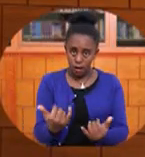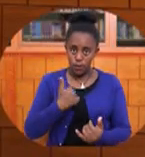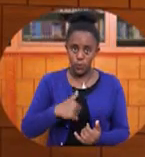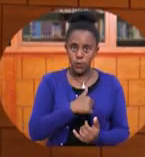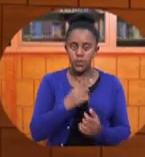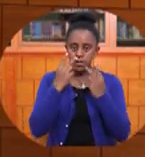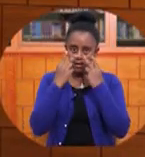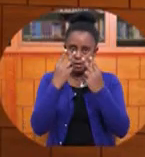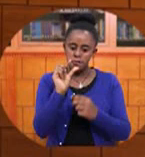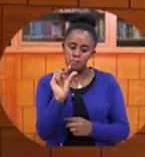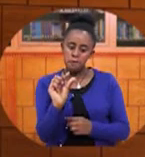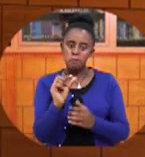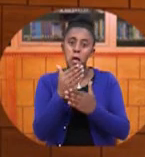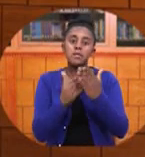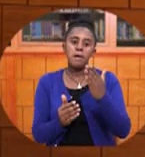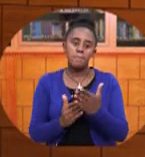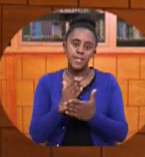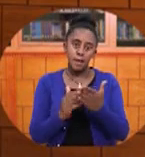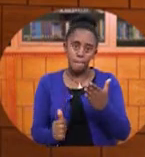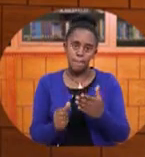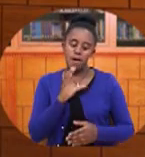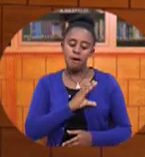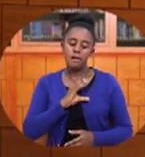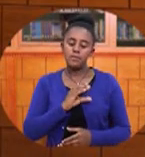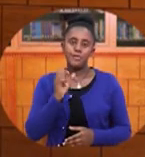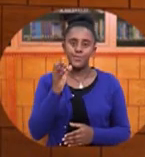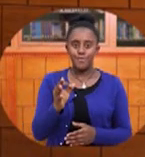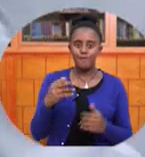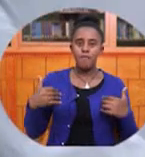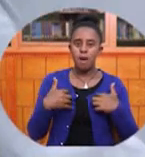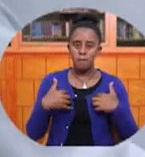Now we see some characteristics of animals.